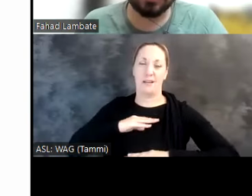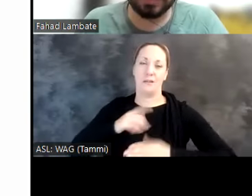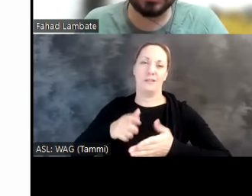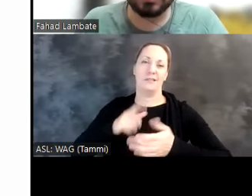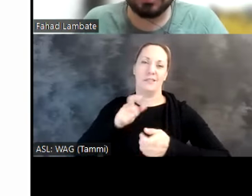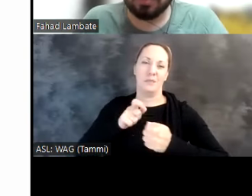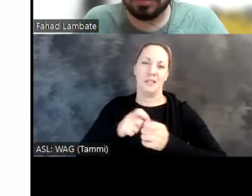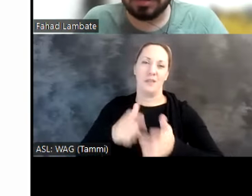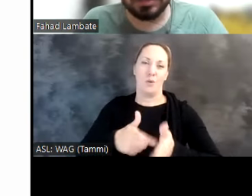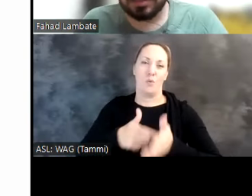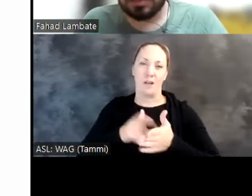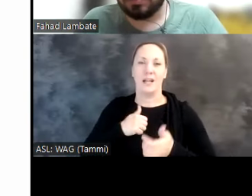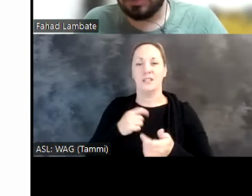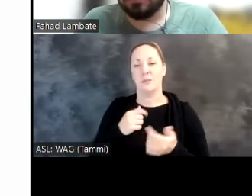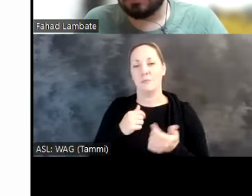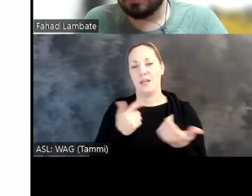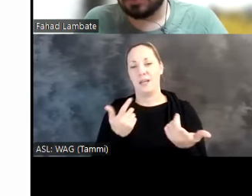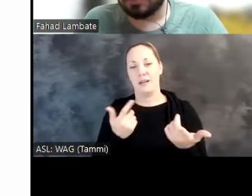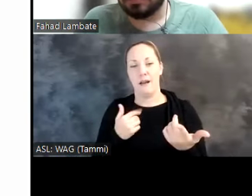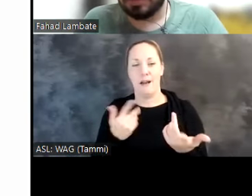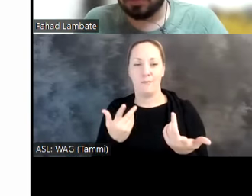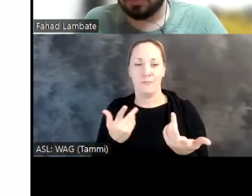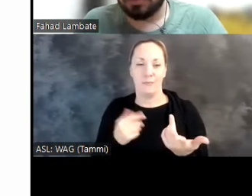has to pass color contrast. It should be